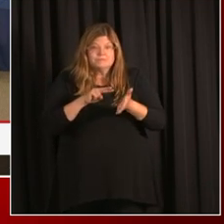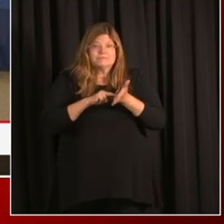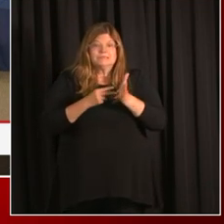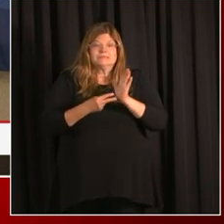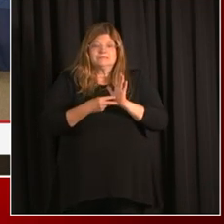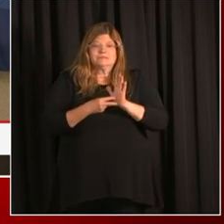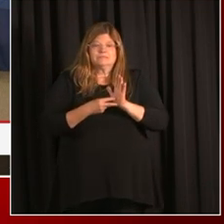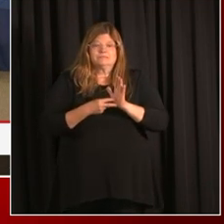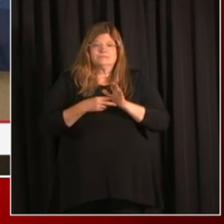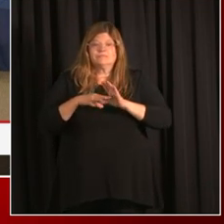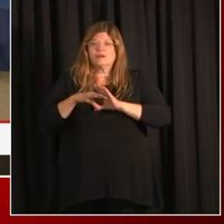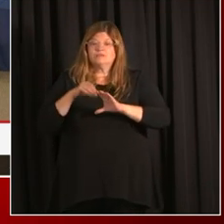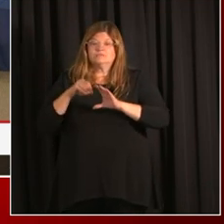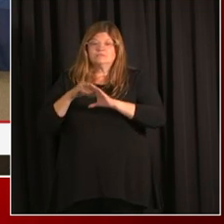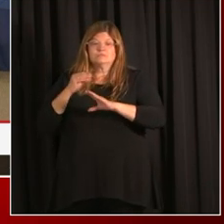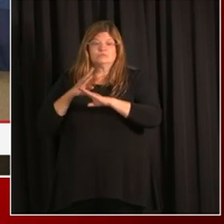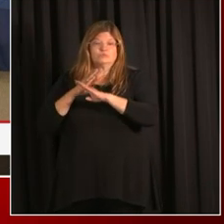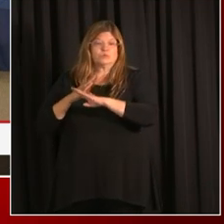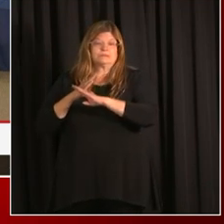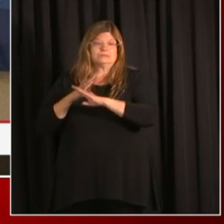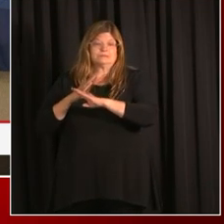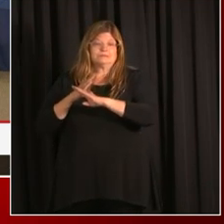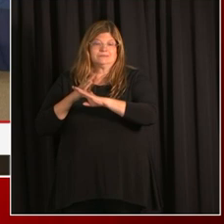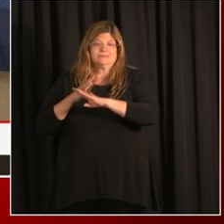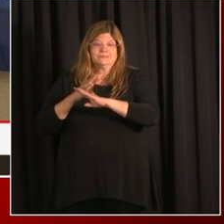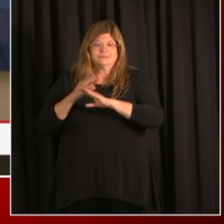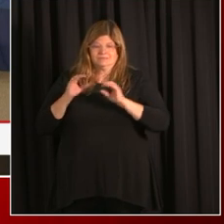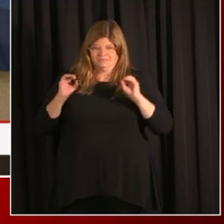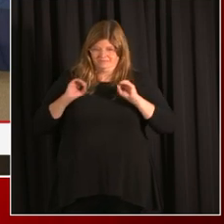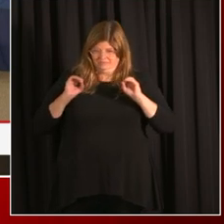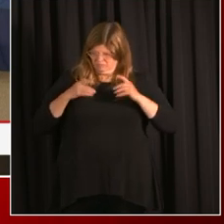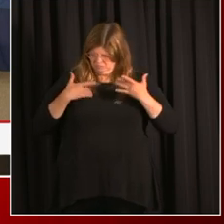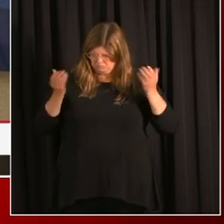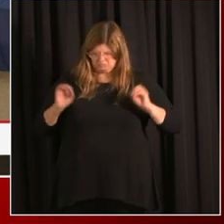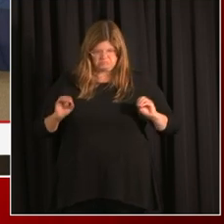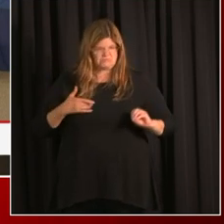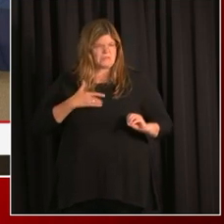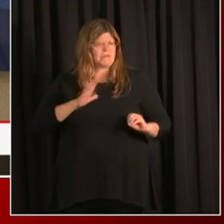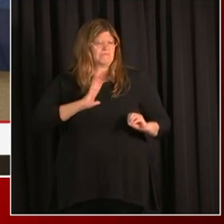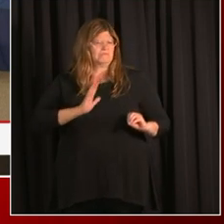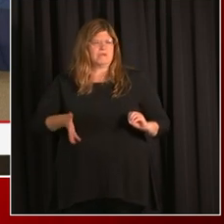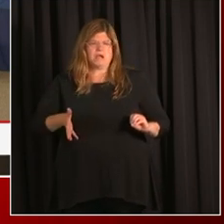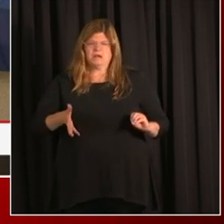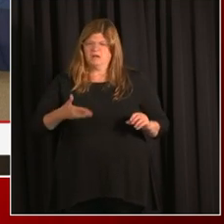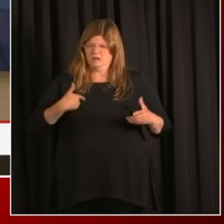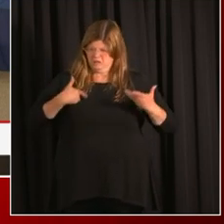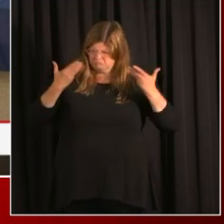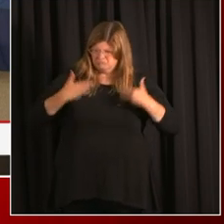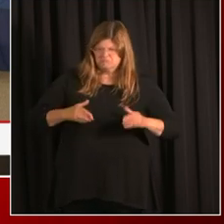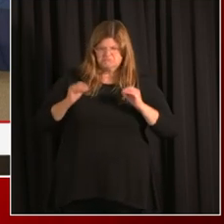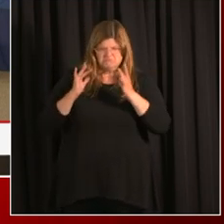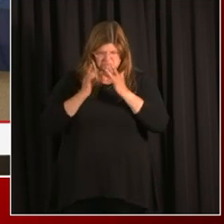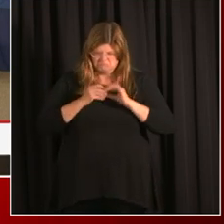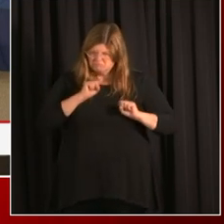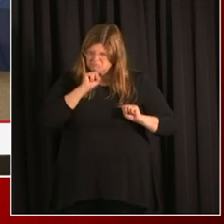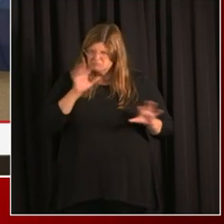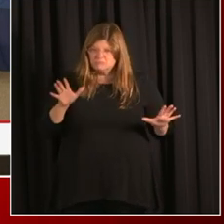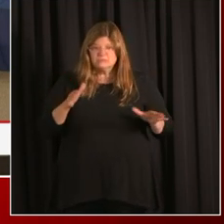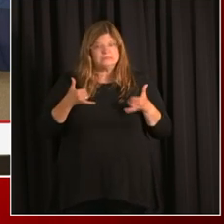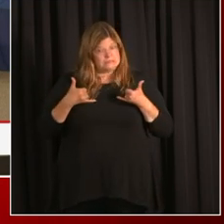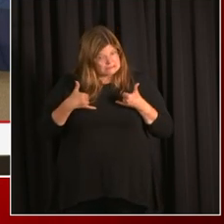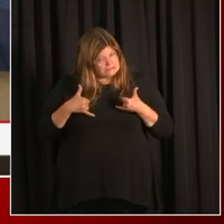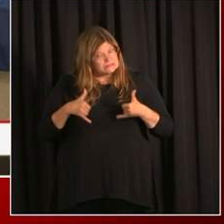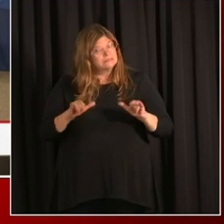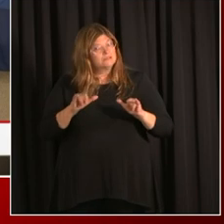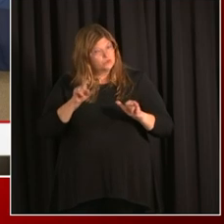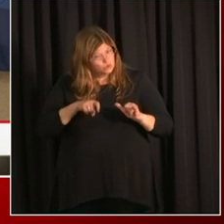as a precaution, as an essential worker, so meaning you're symptom-free, haven't come into contact with a known positive case, and if that's allowed